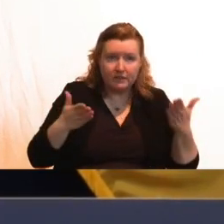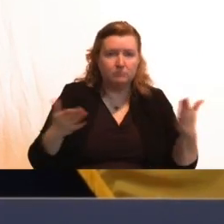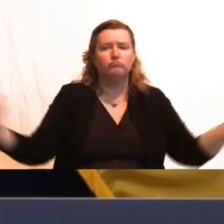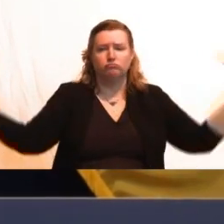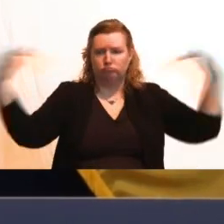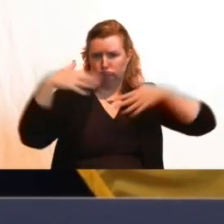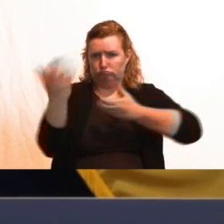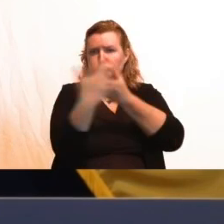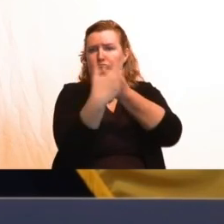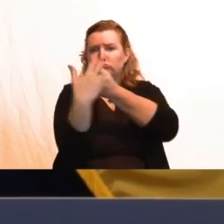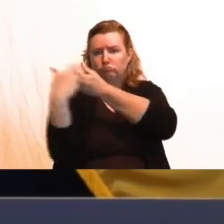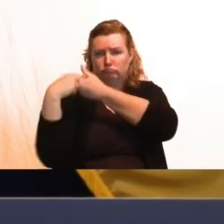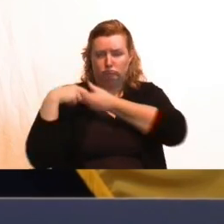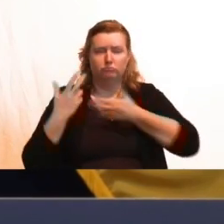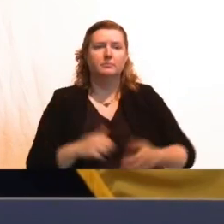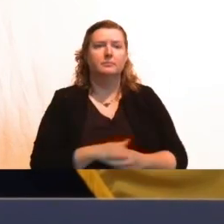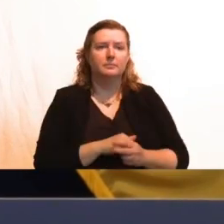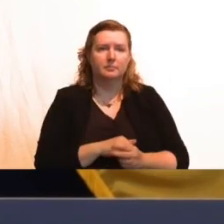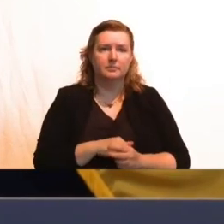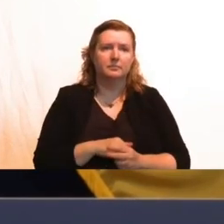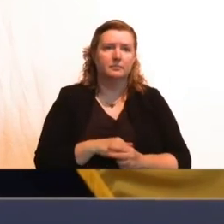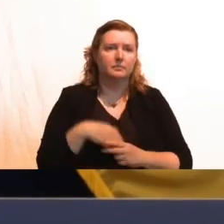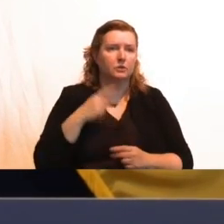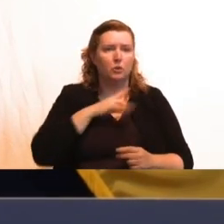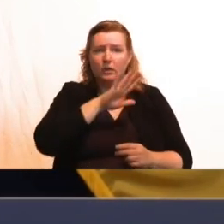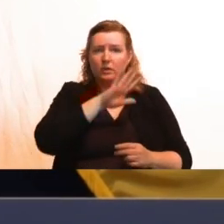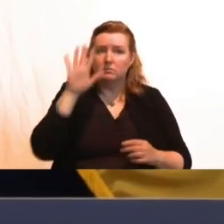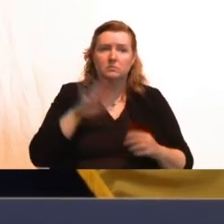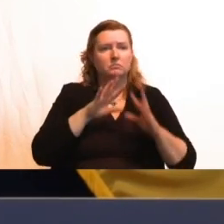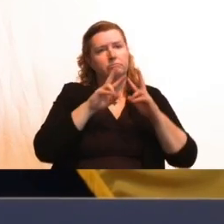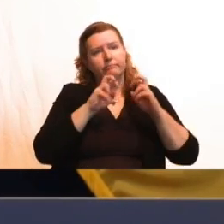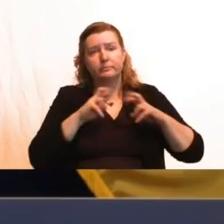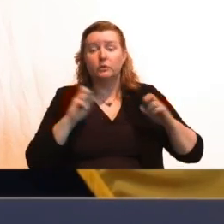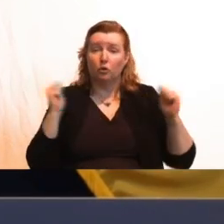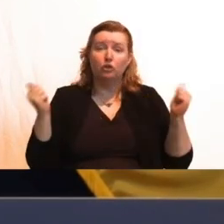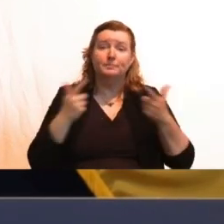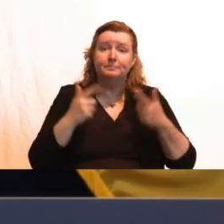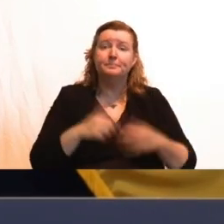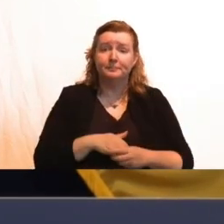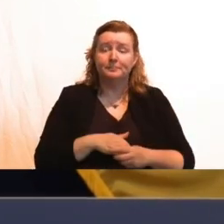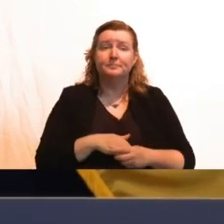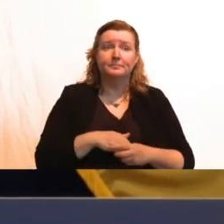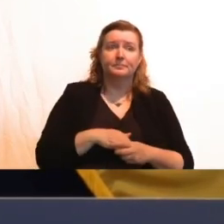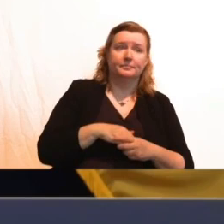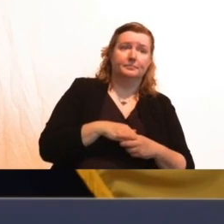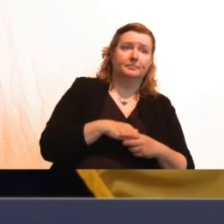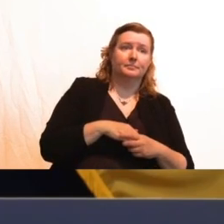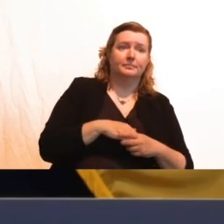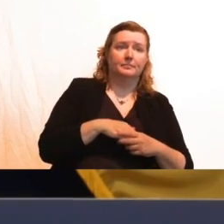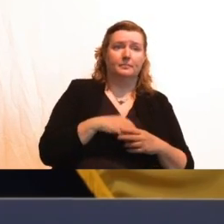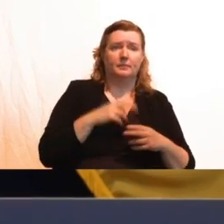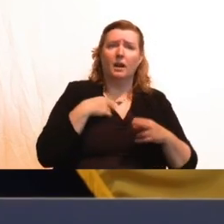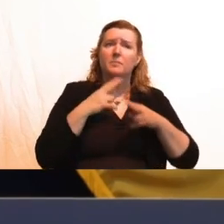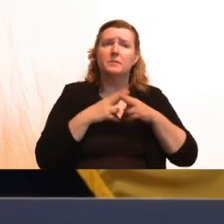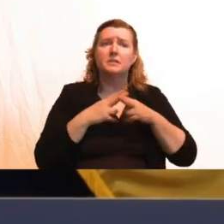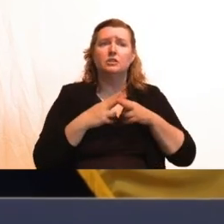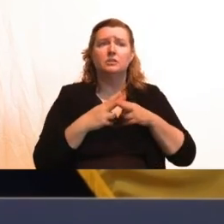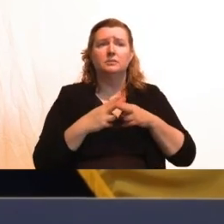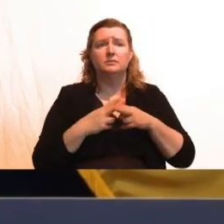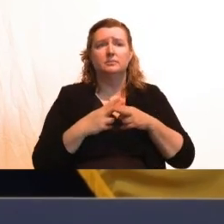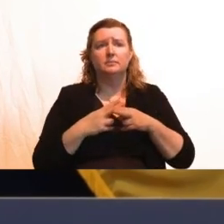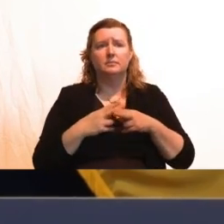earlier, in response to sort of, again, partly to Elisa's